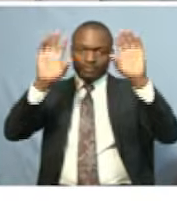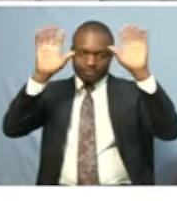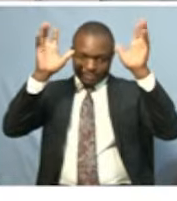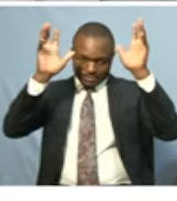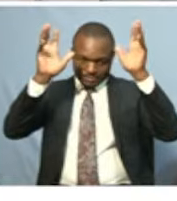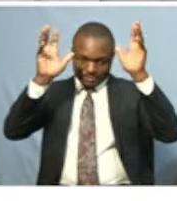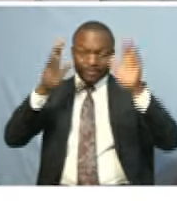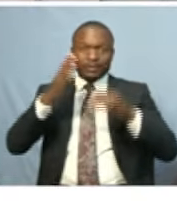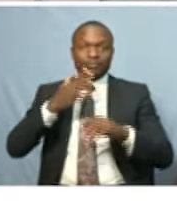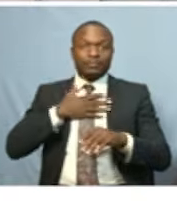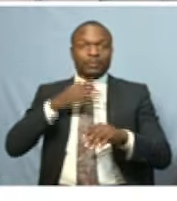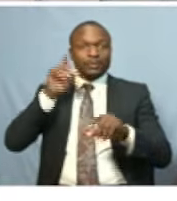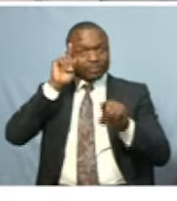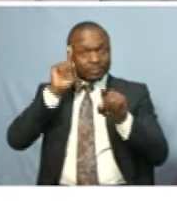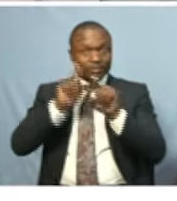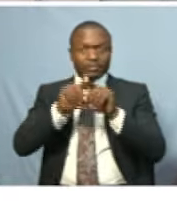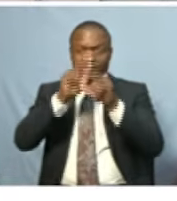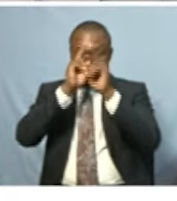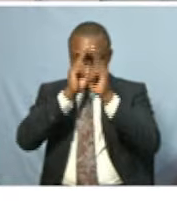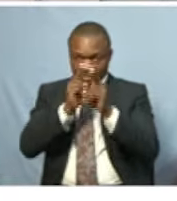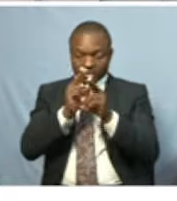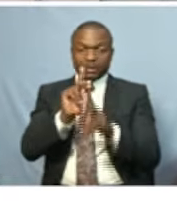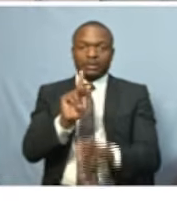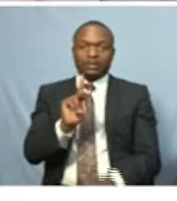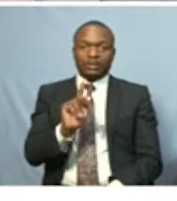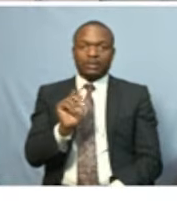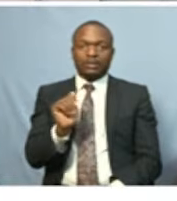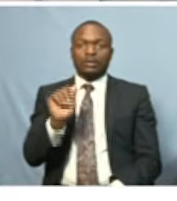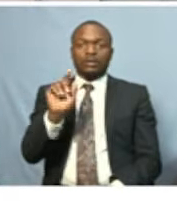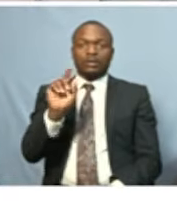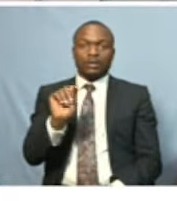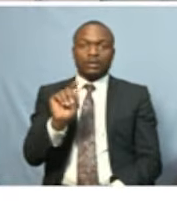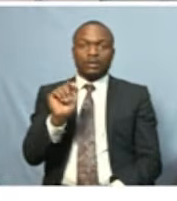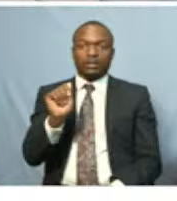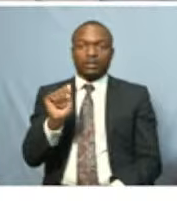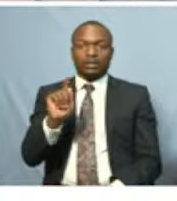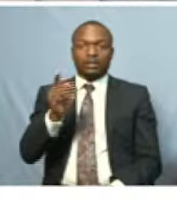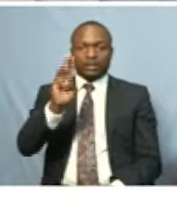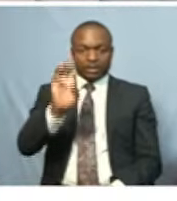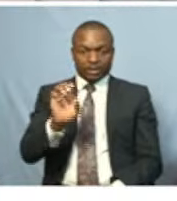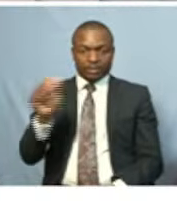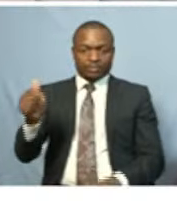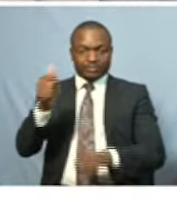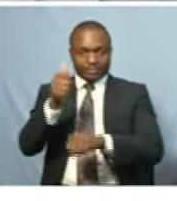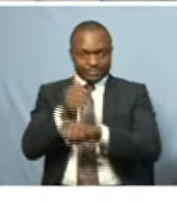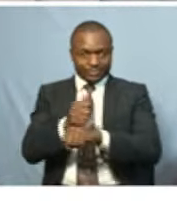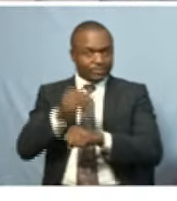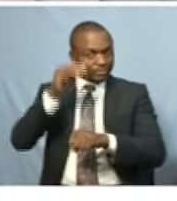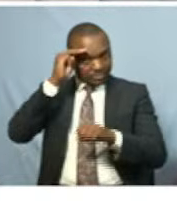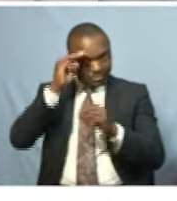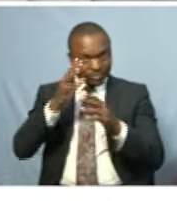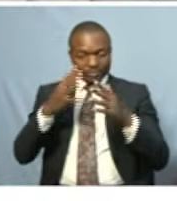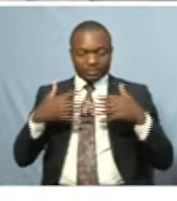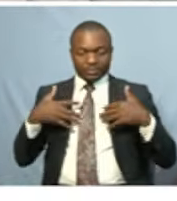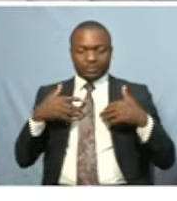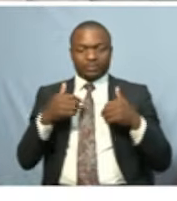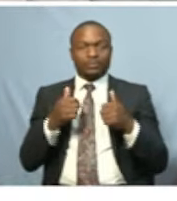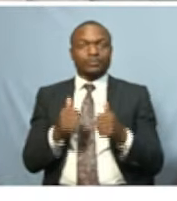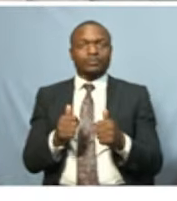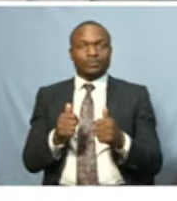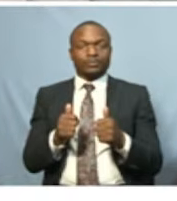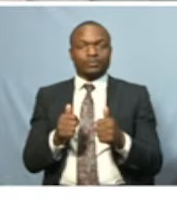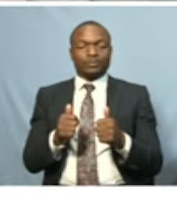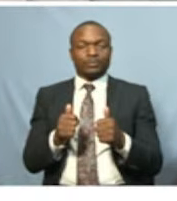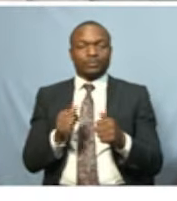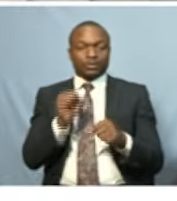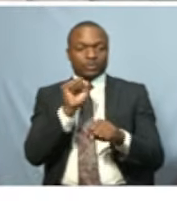congratulating my brother, Honorable Katakwe, who has just been appointed as Minister of Health to serve